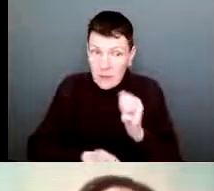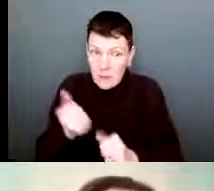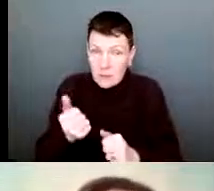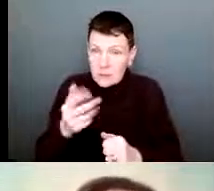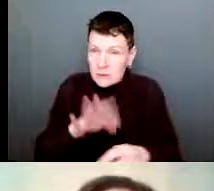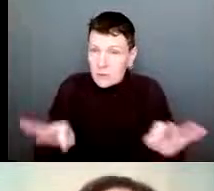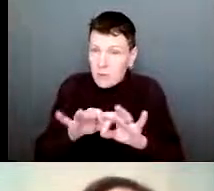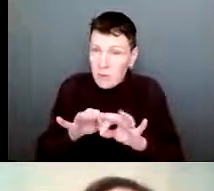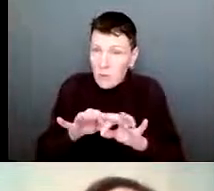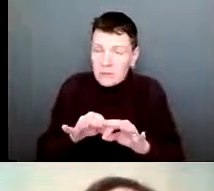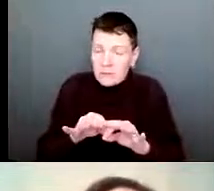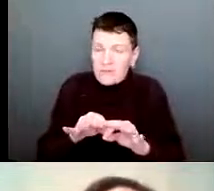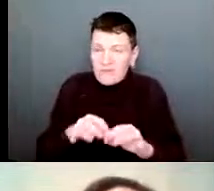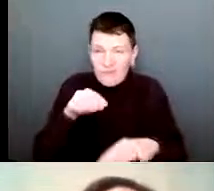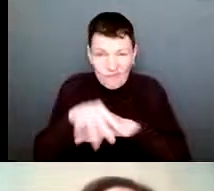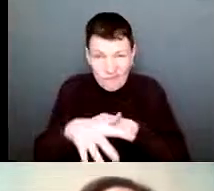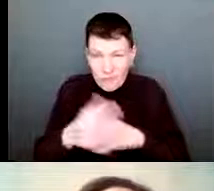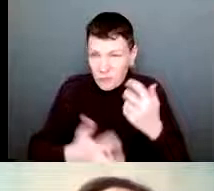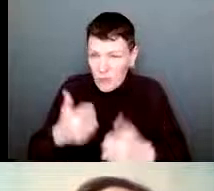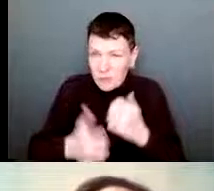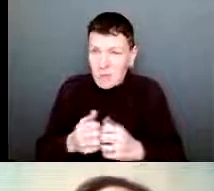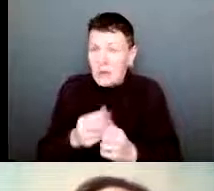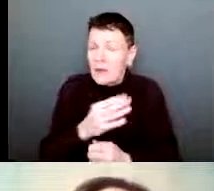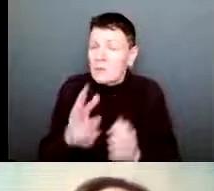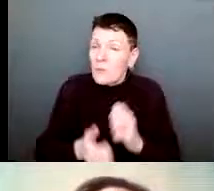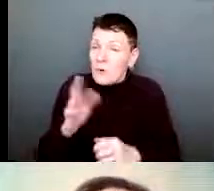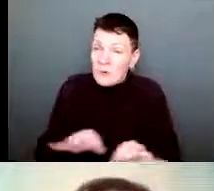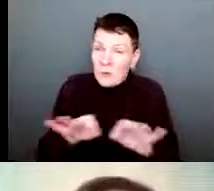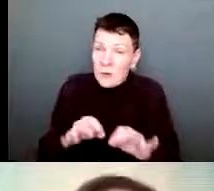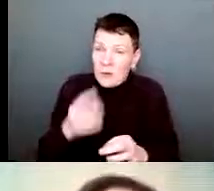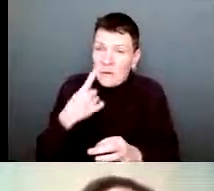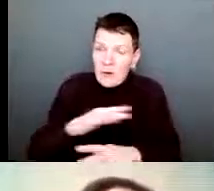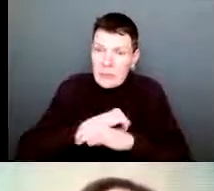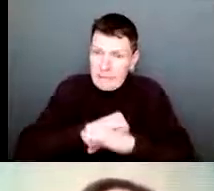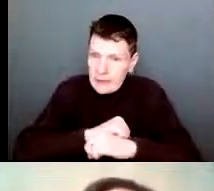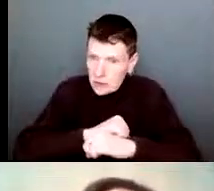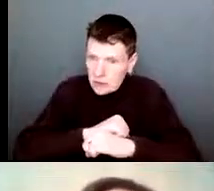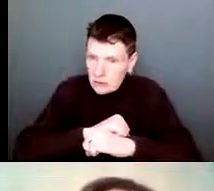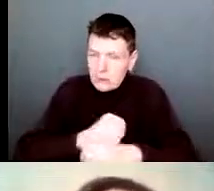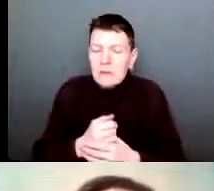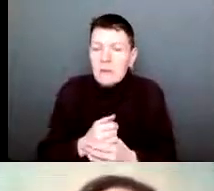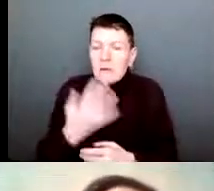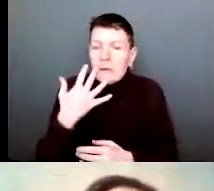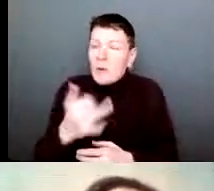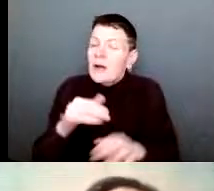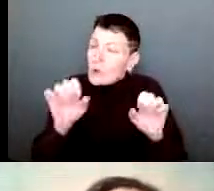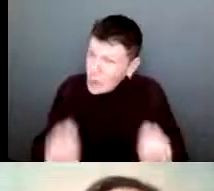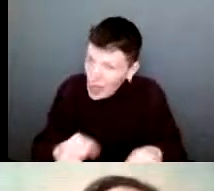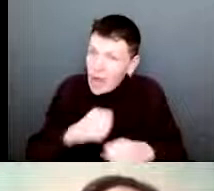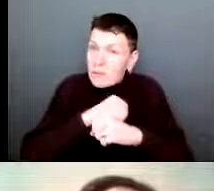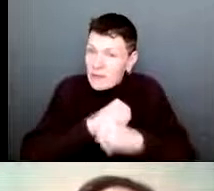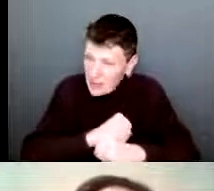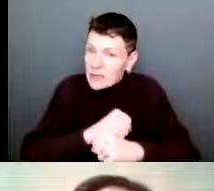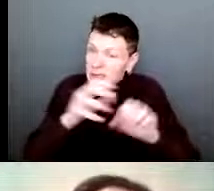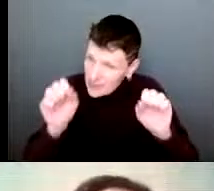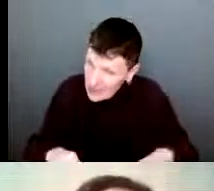important contaminant and the most important for prevention, because it can be prevented if we do all these of